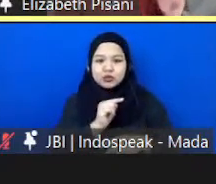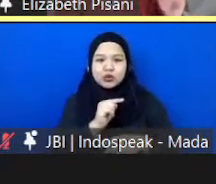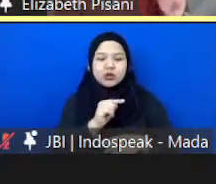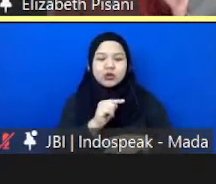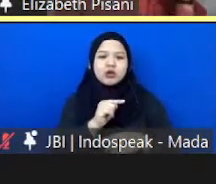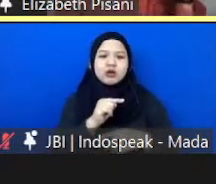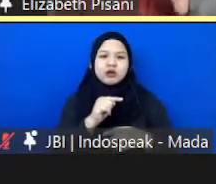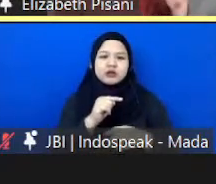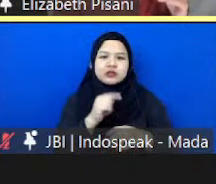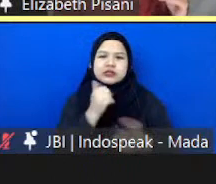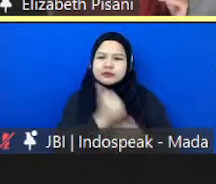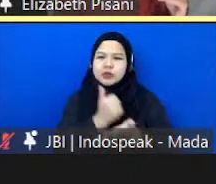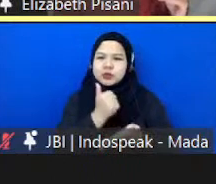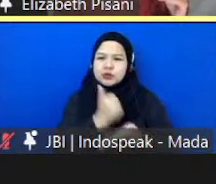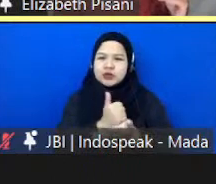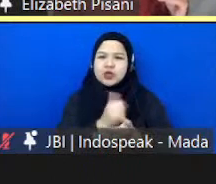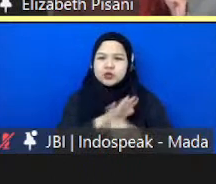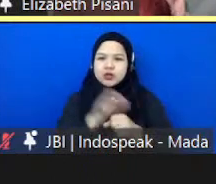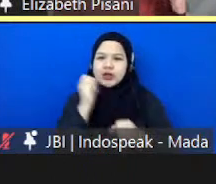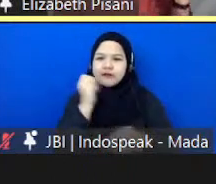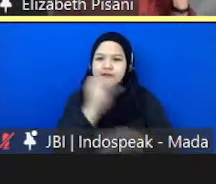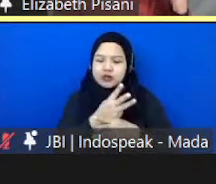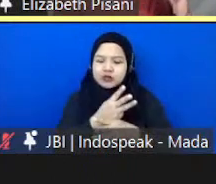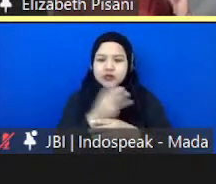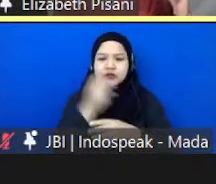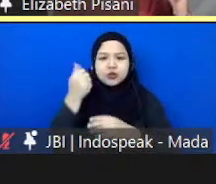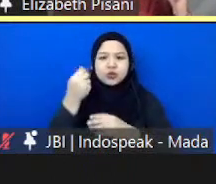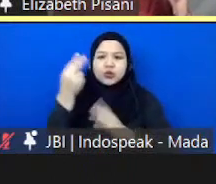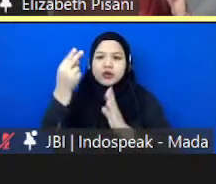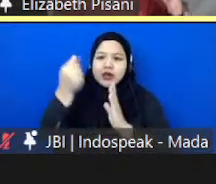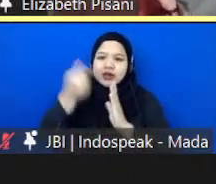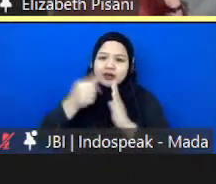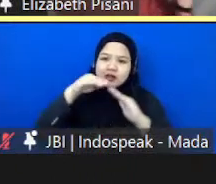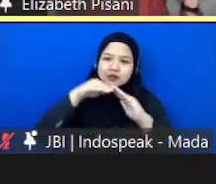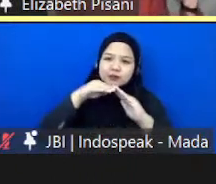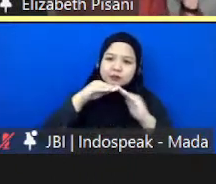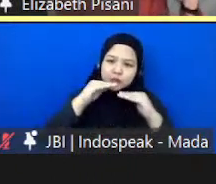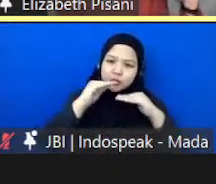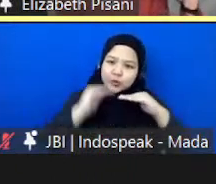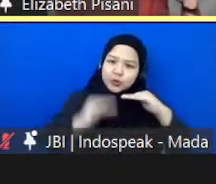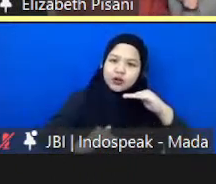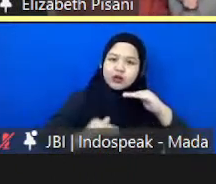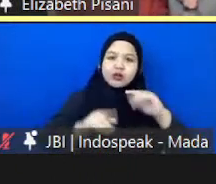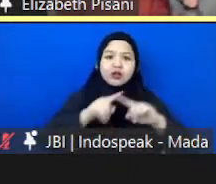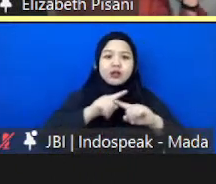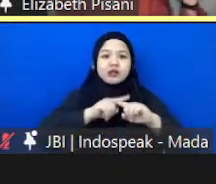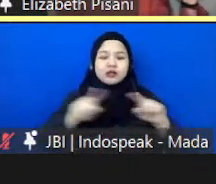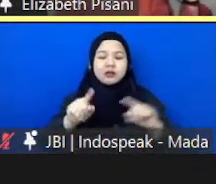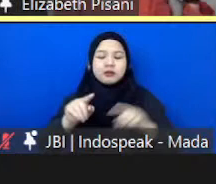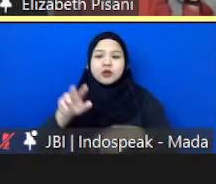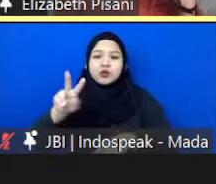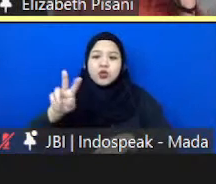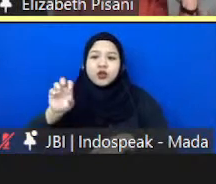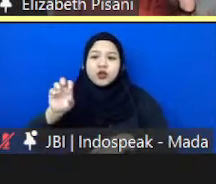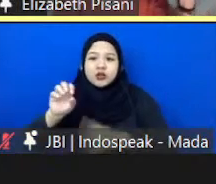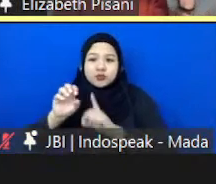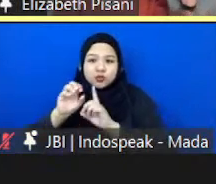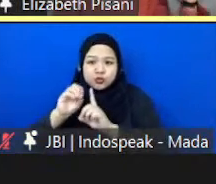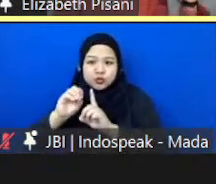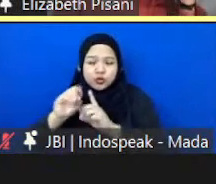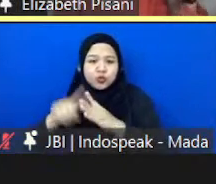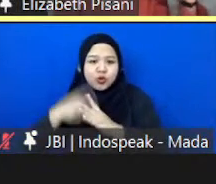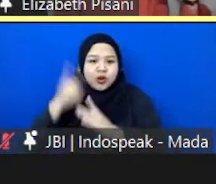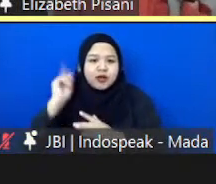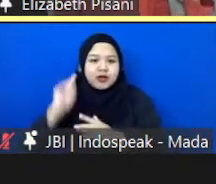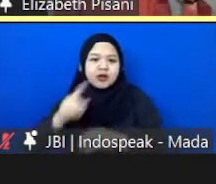effective, actually, in bringing down prices. So by 2010, way before JKN, a number of prices